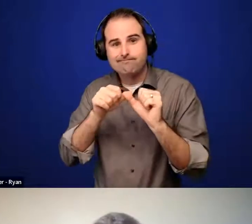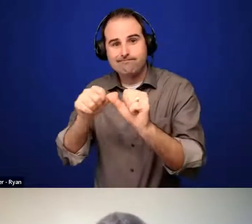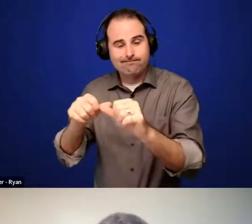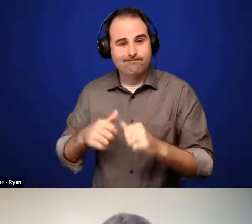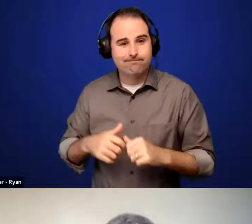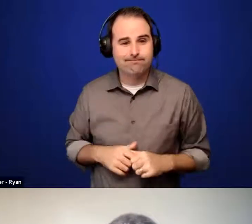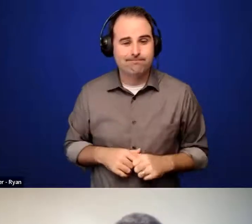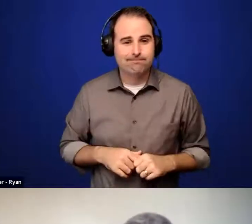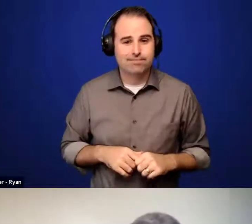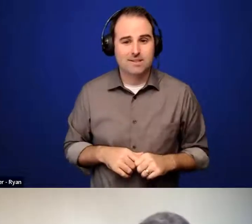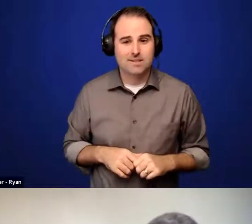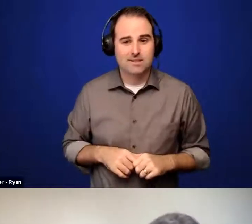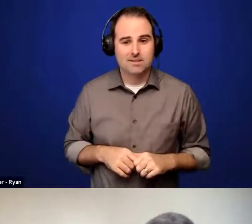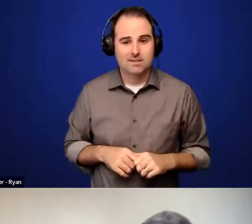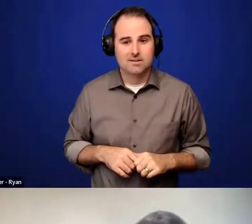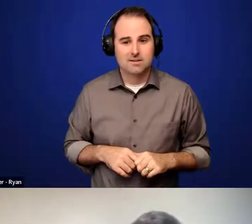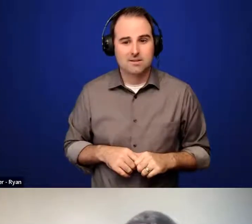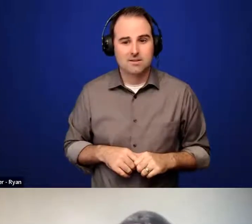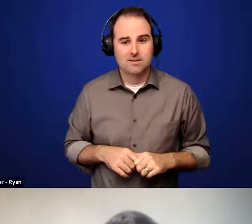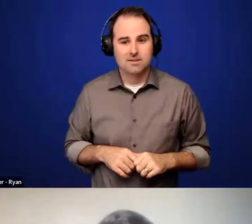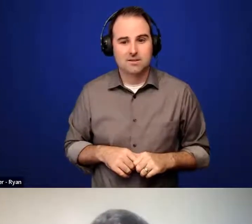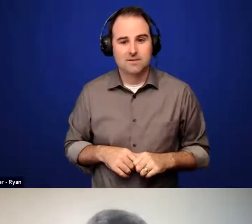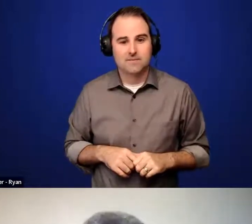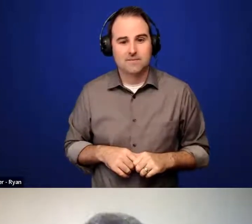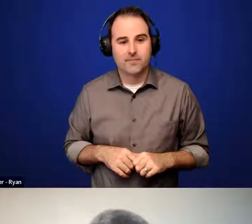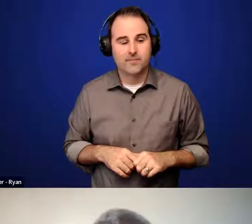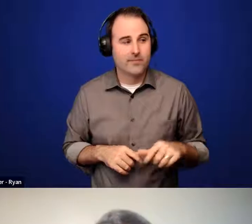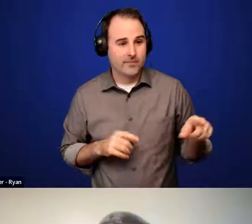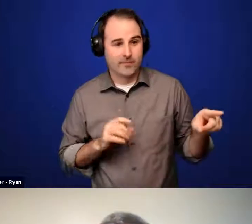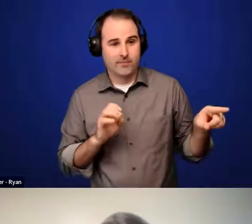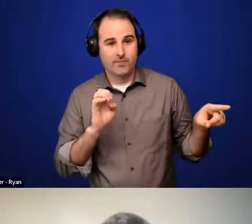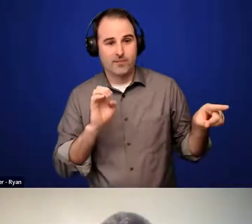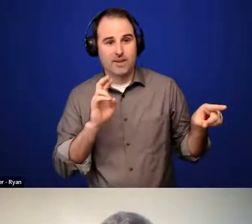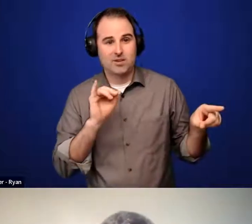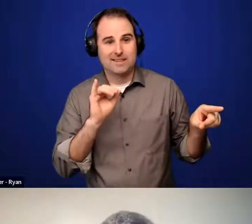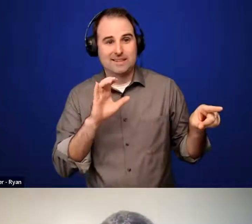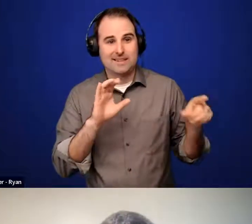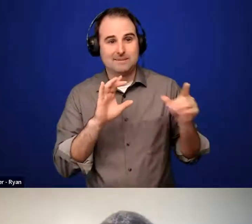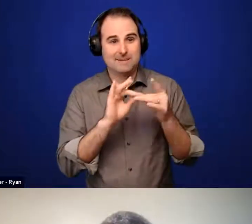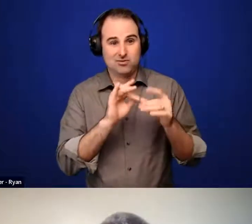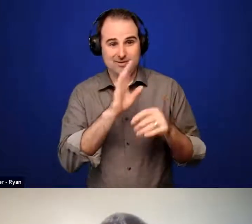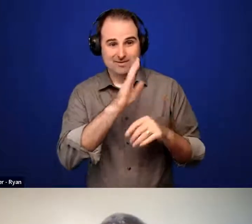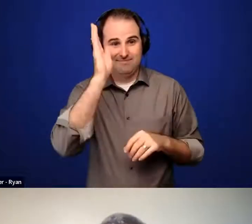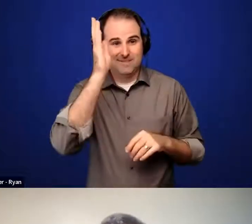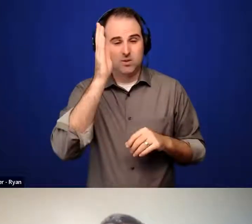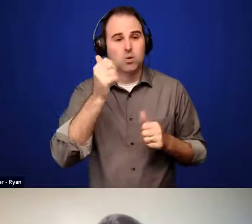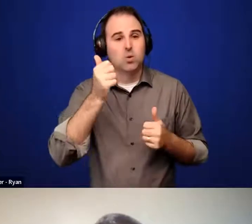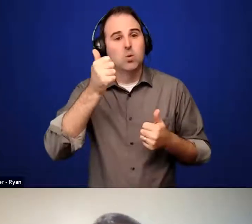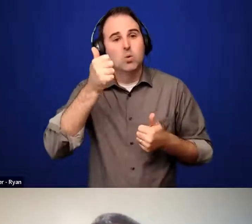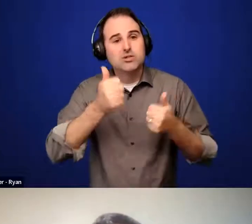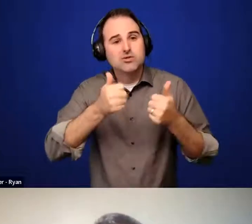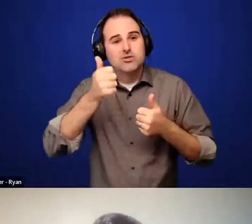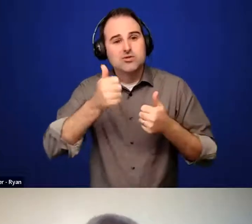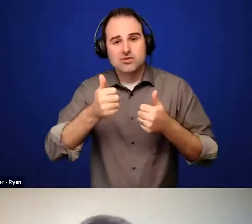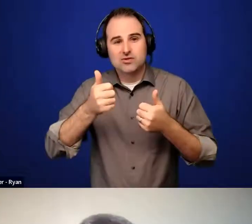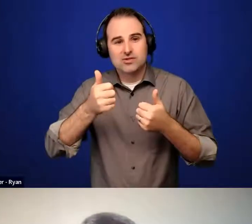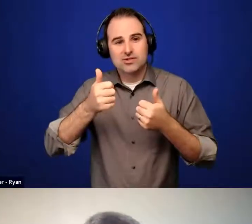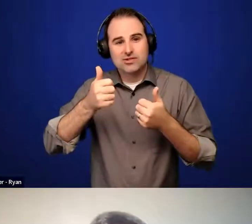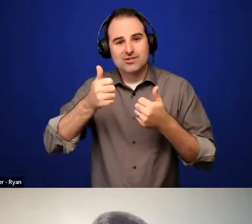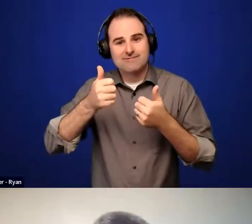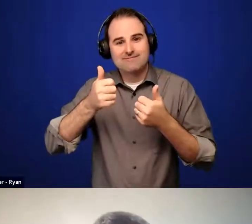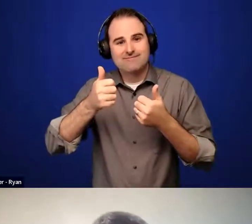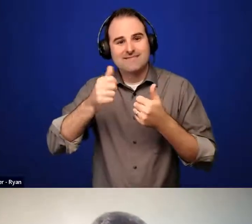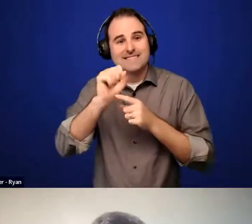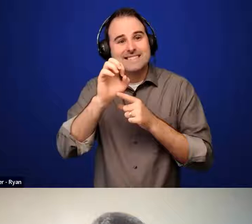key variety, as Eric mentioned in his presentation? We have very